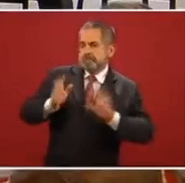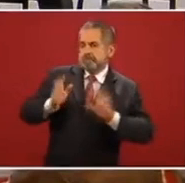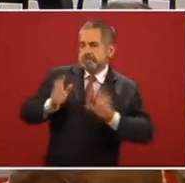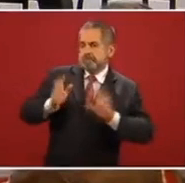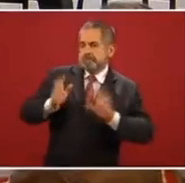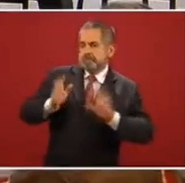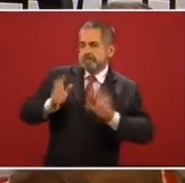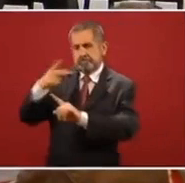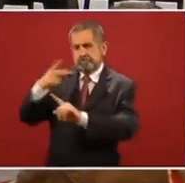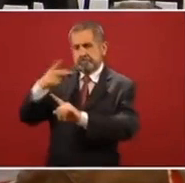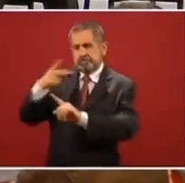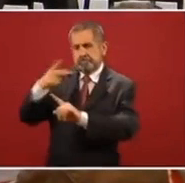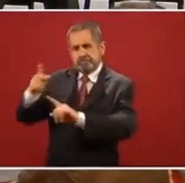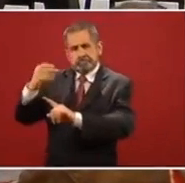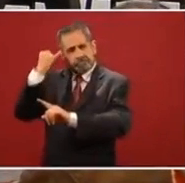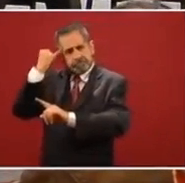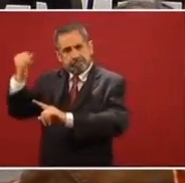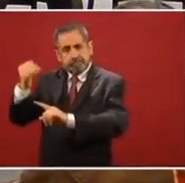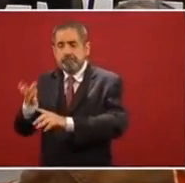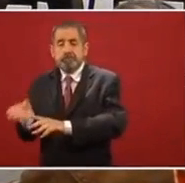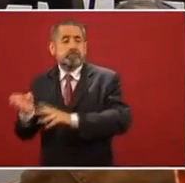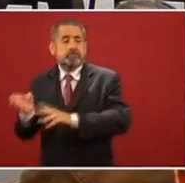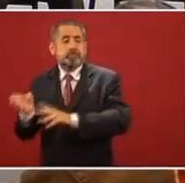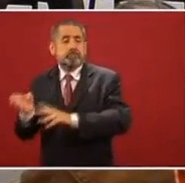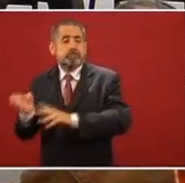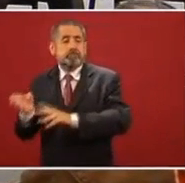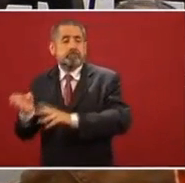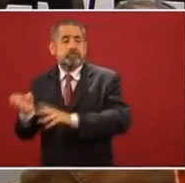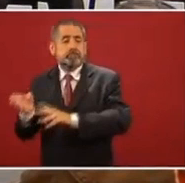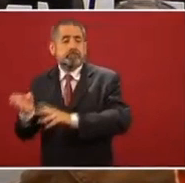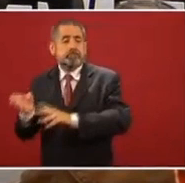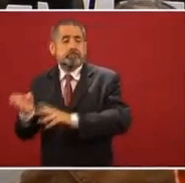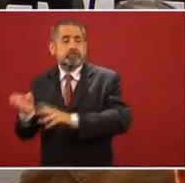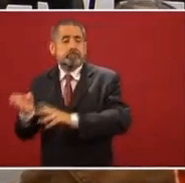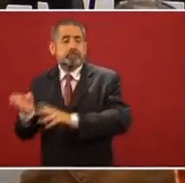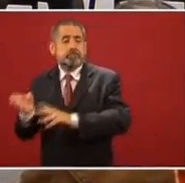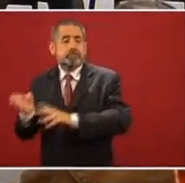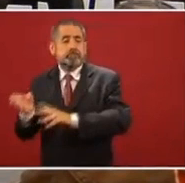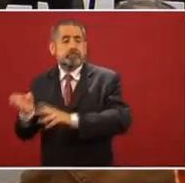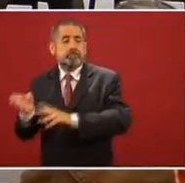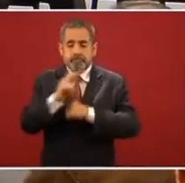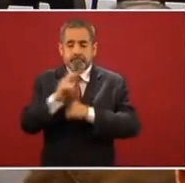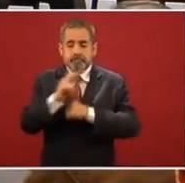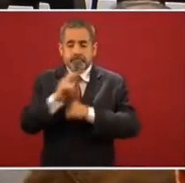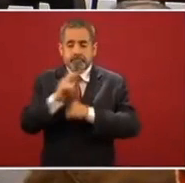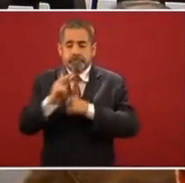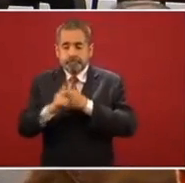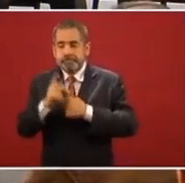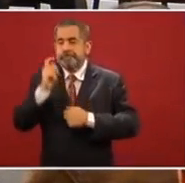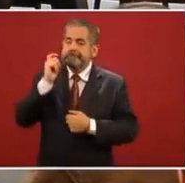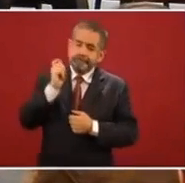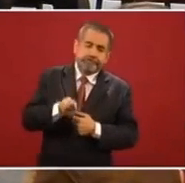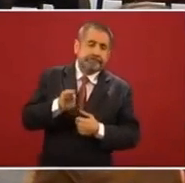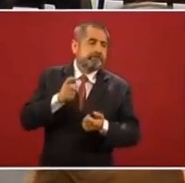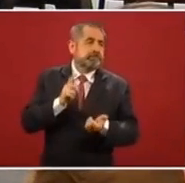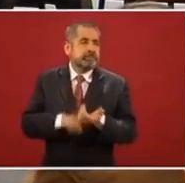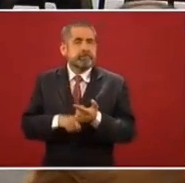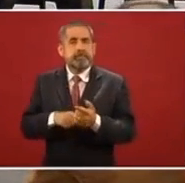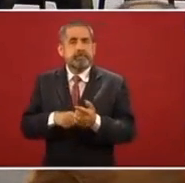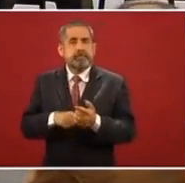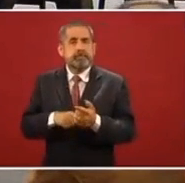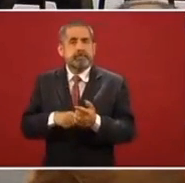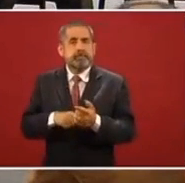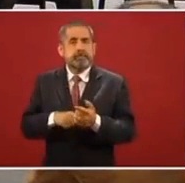financial reserves. En otros casos tiene In other cases, it has el